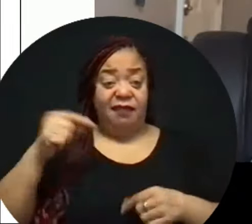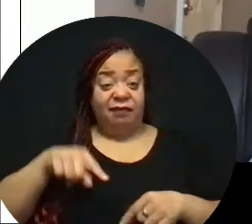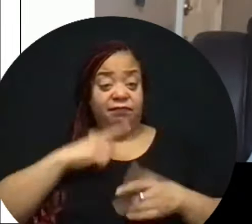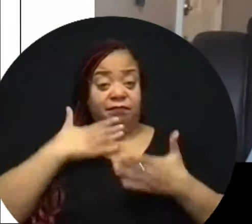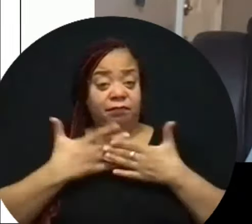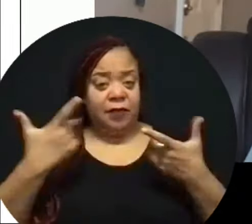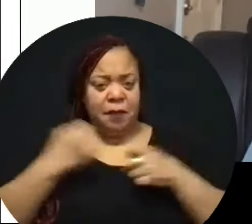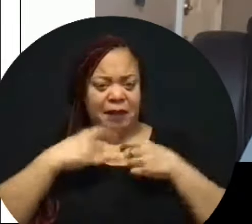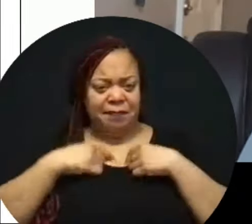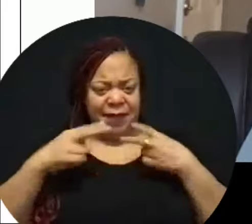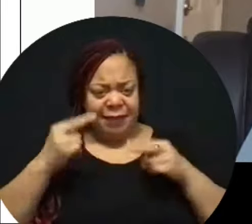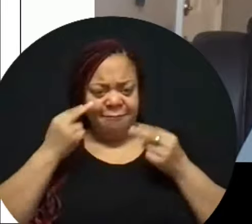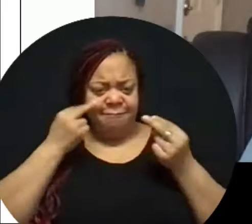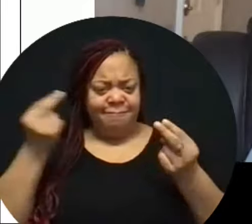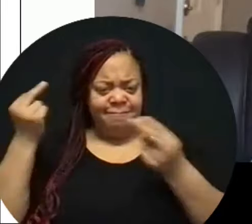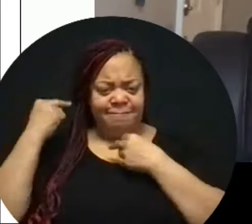Attica,